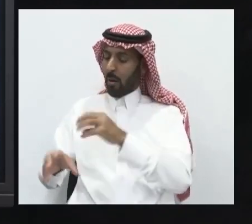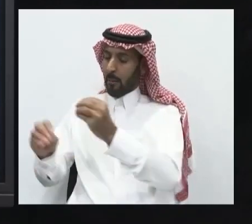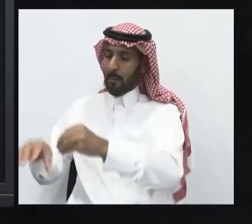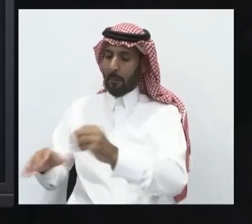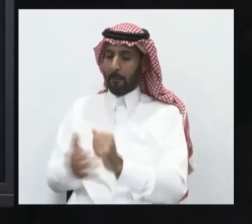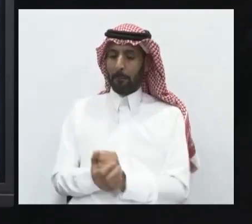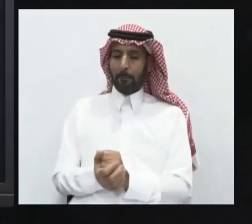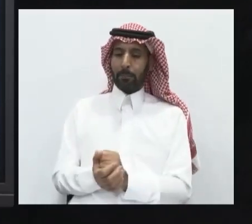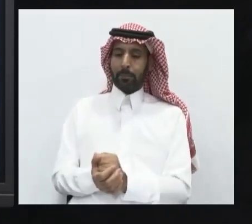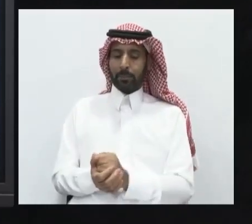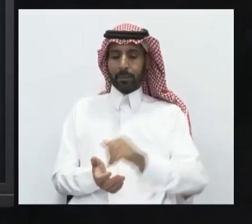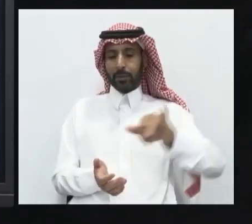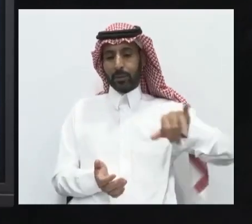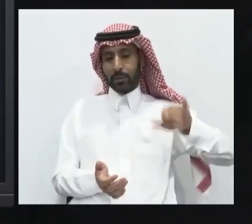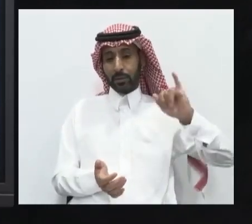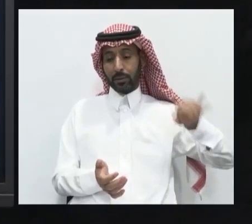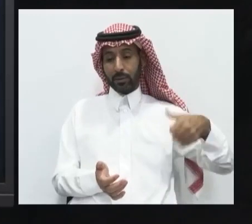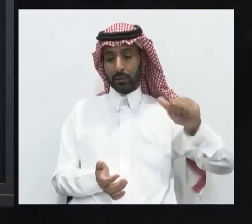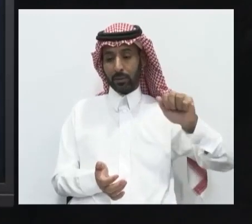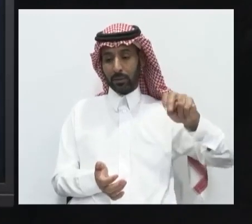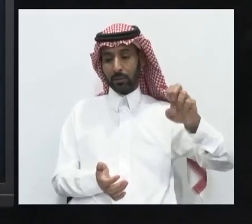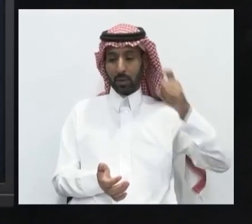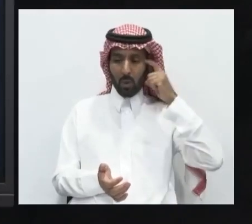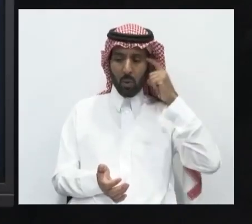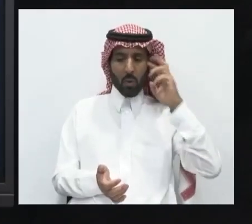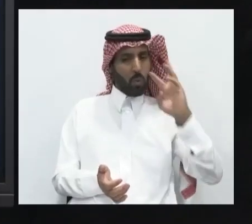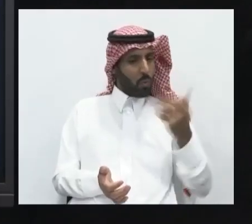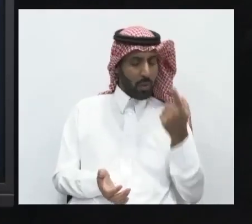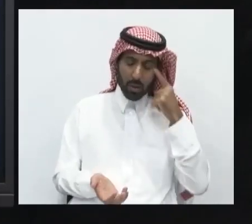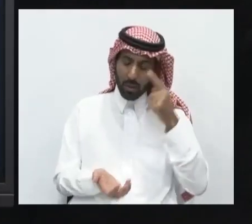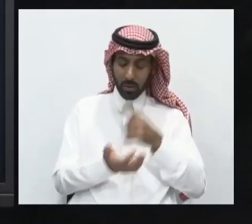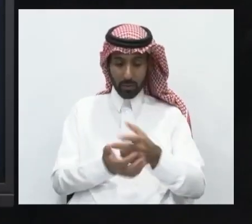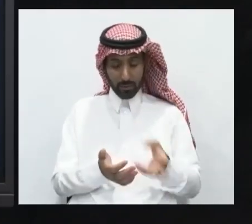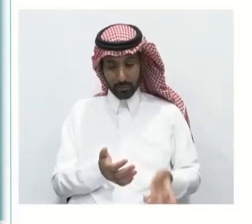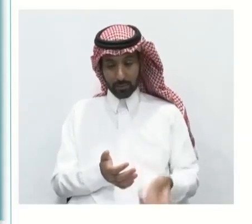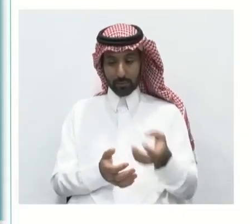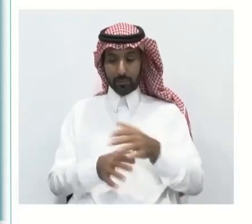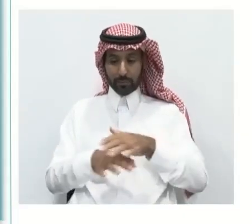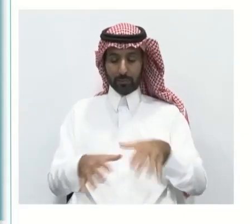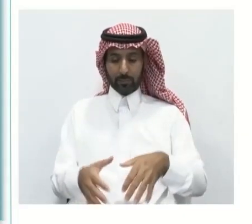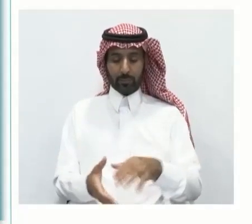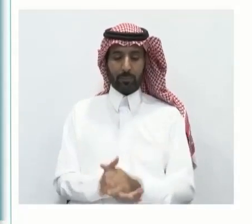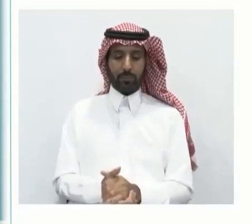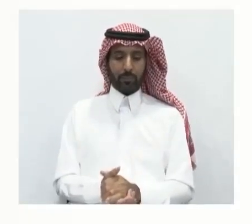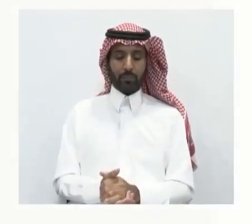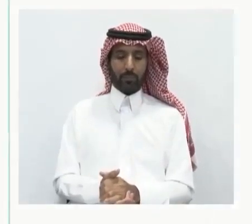bait Jenner to see if he will know which alley or not. So,